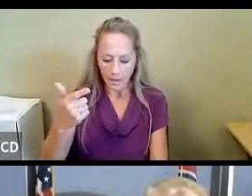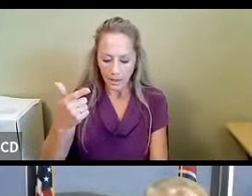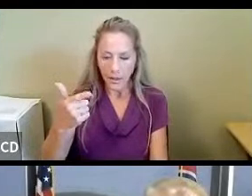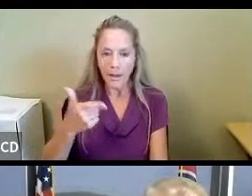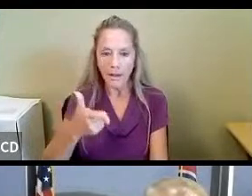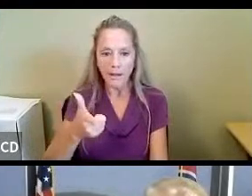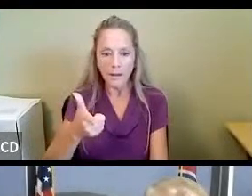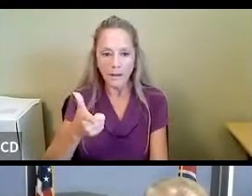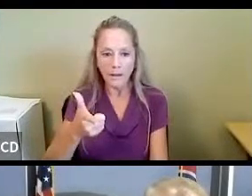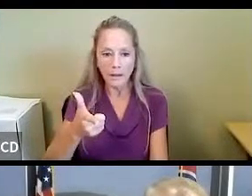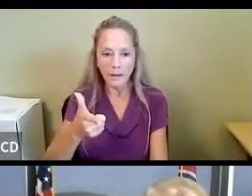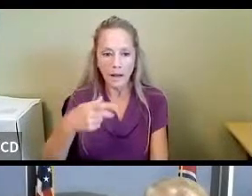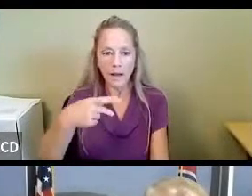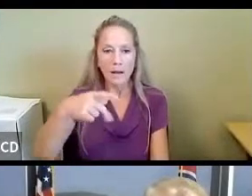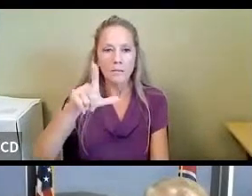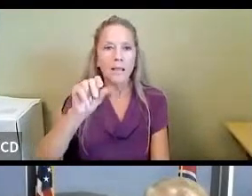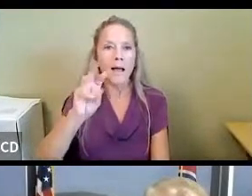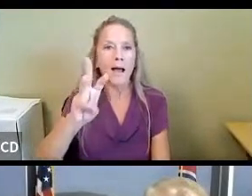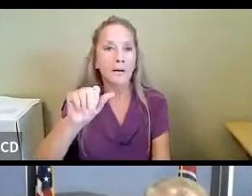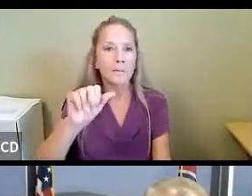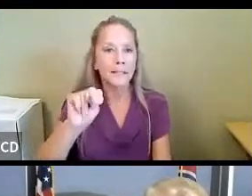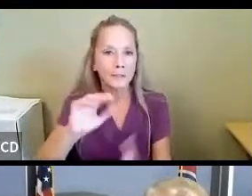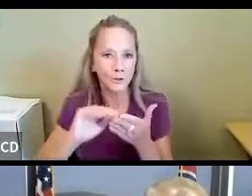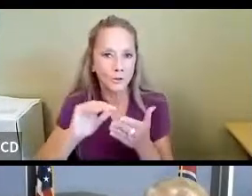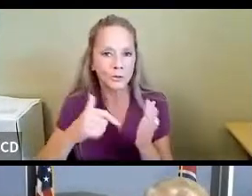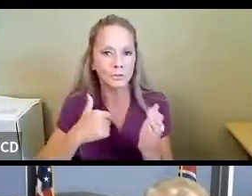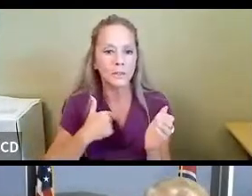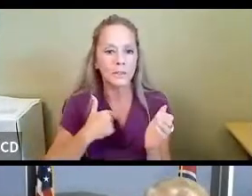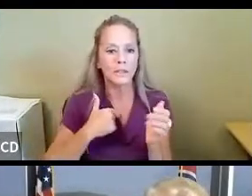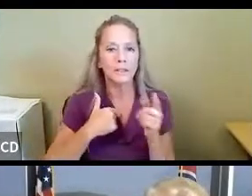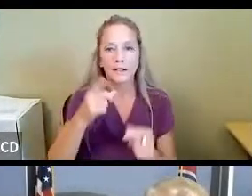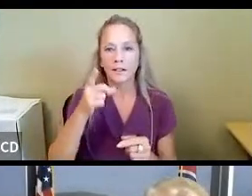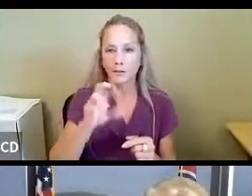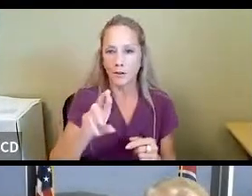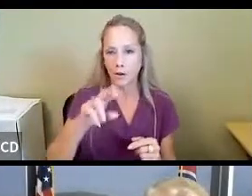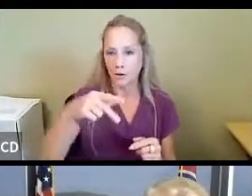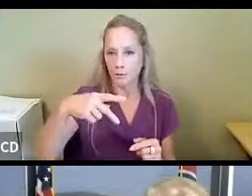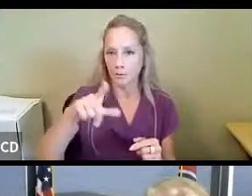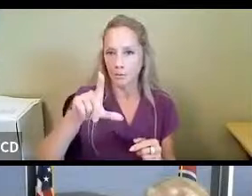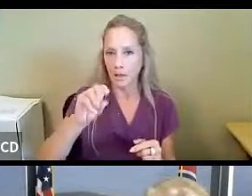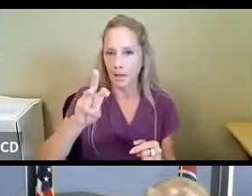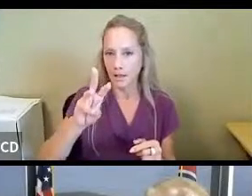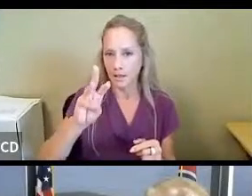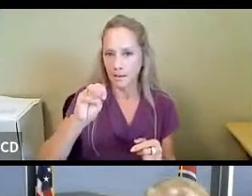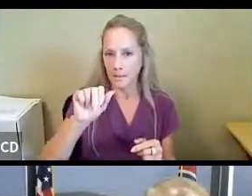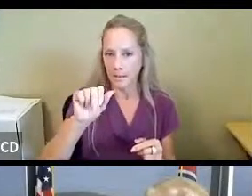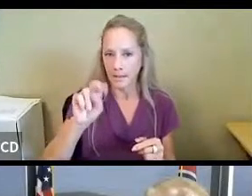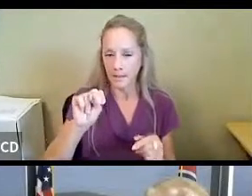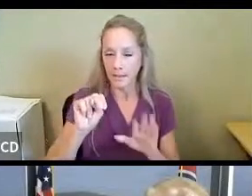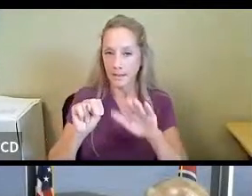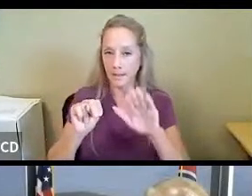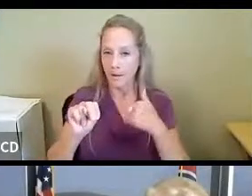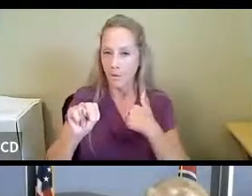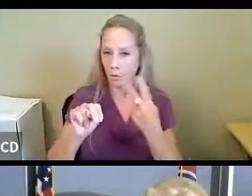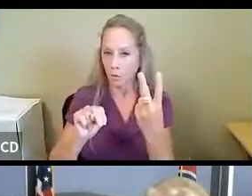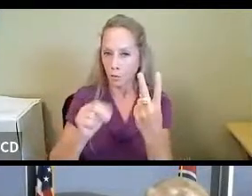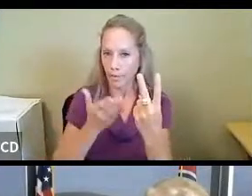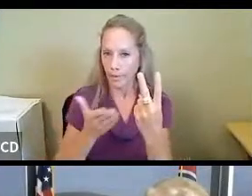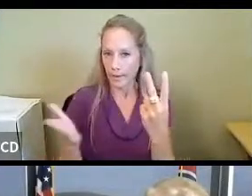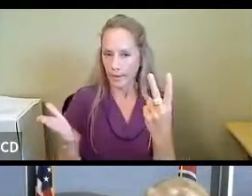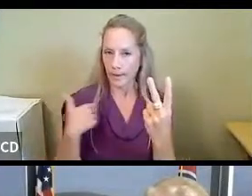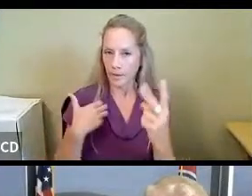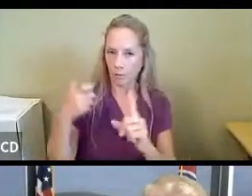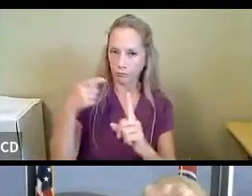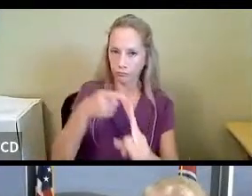Thank you. I'll start and then let Dr. Gregg chime in when he wants to. I want to do two things tonight. Let me just clarify a little bit